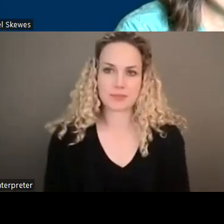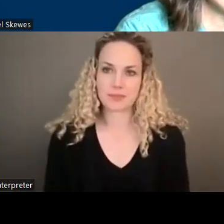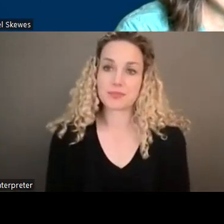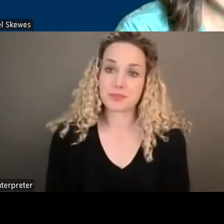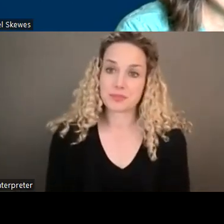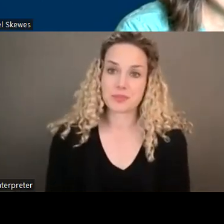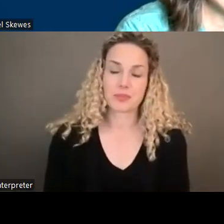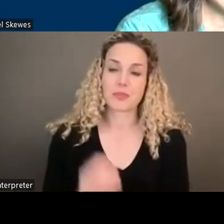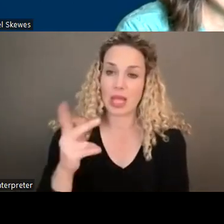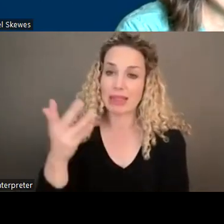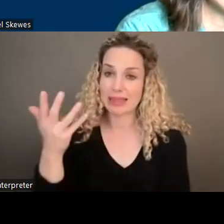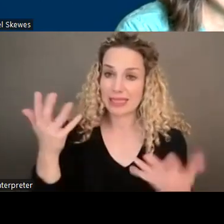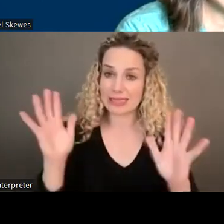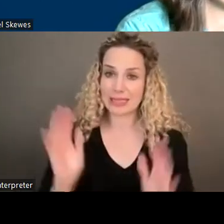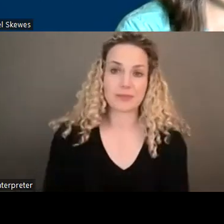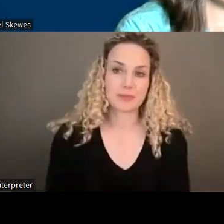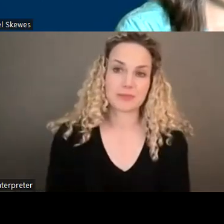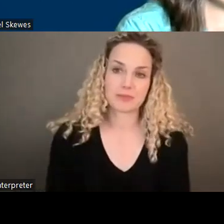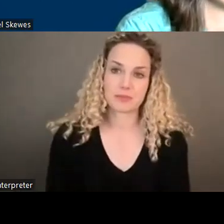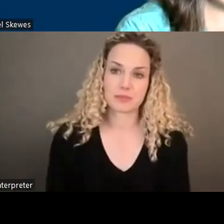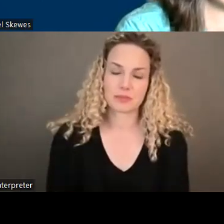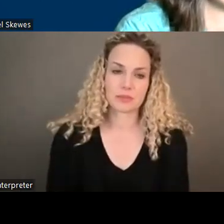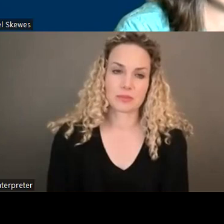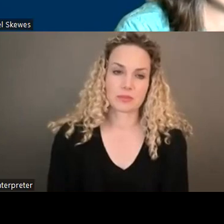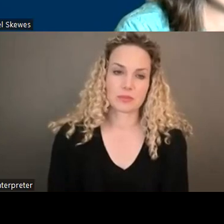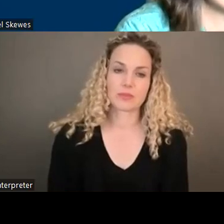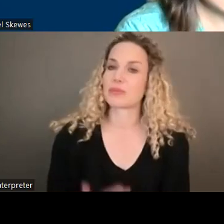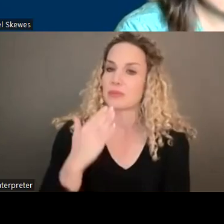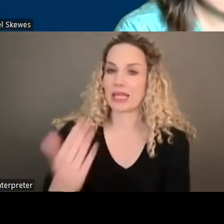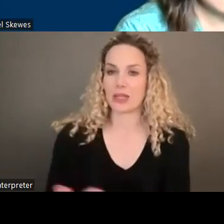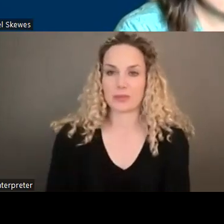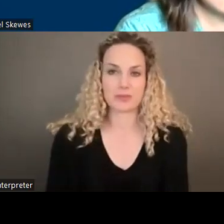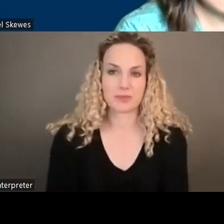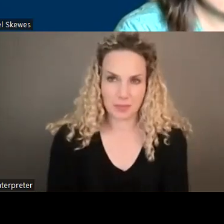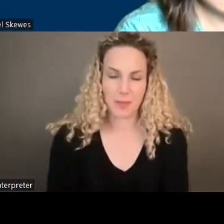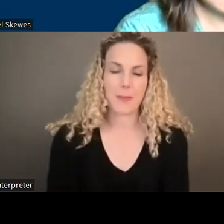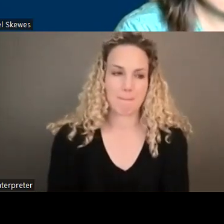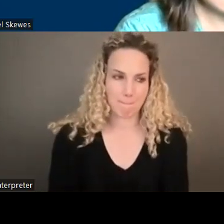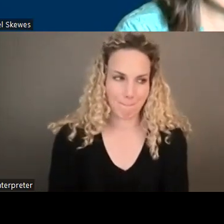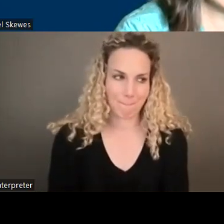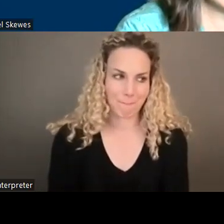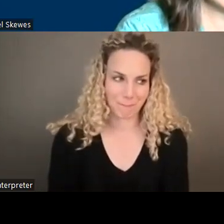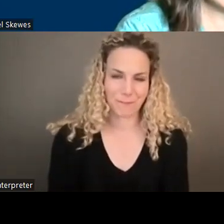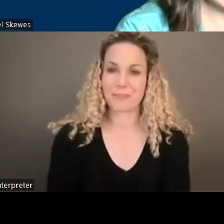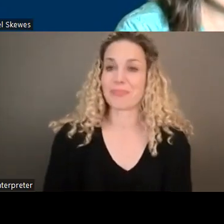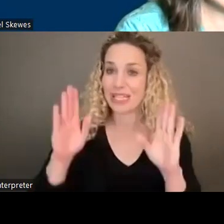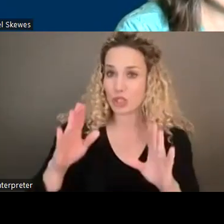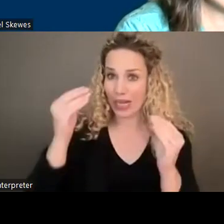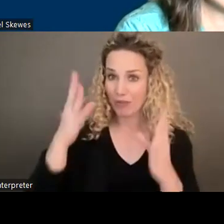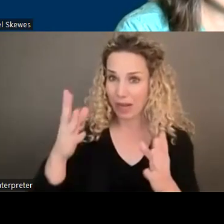Okay, that is it for me. All right, thank you. Thank you. Great information. And we can leave